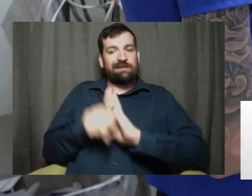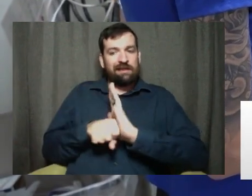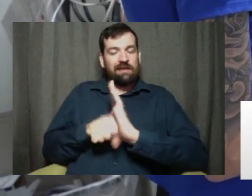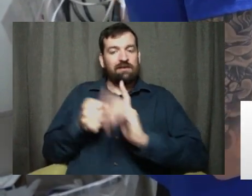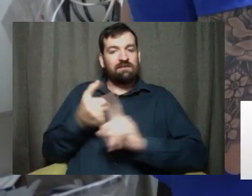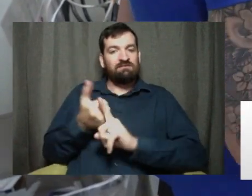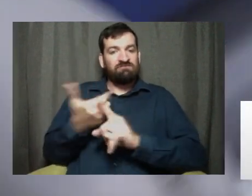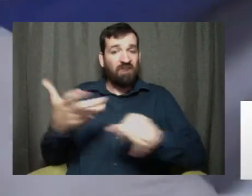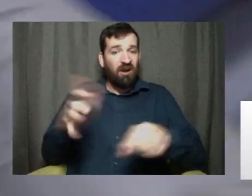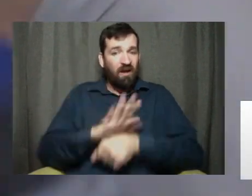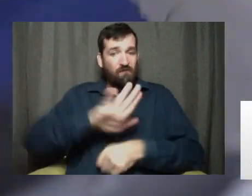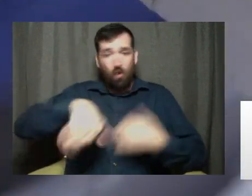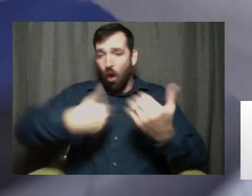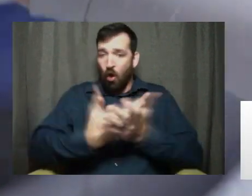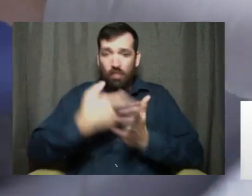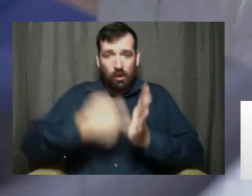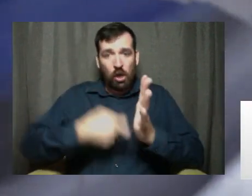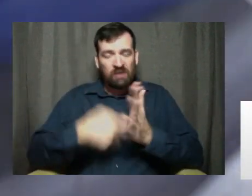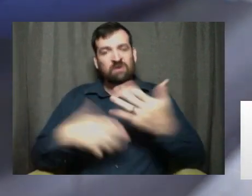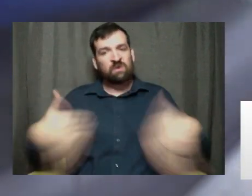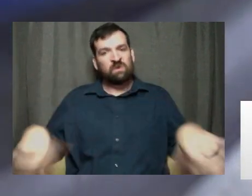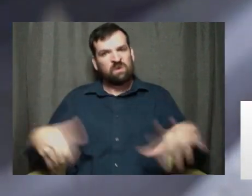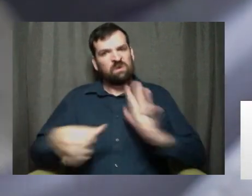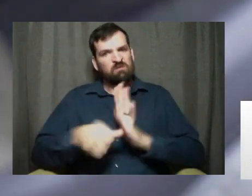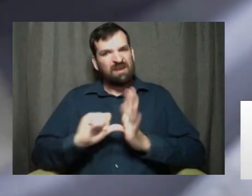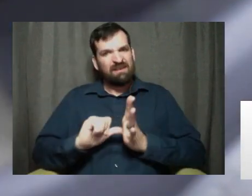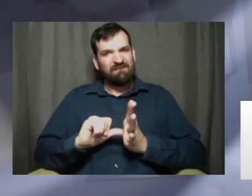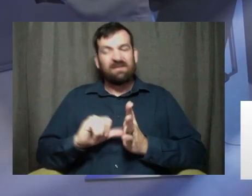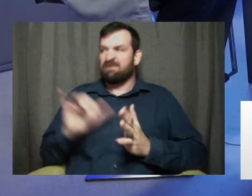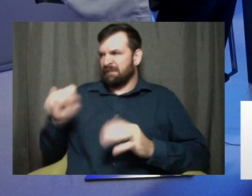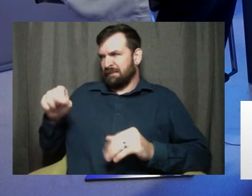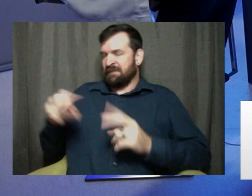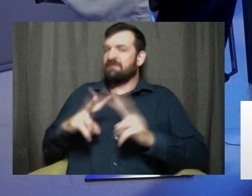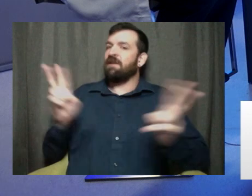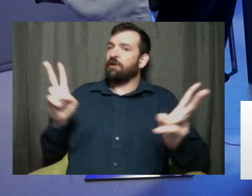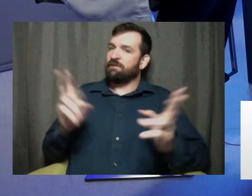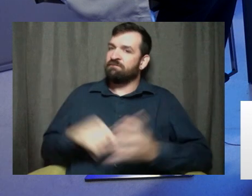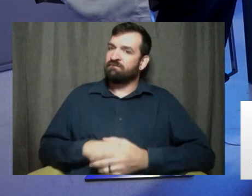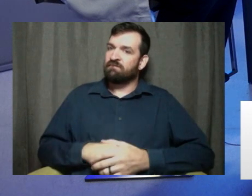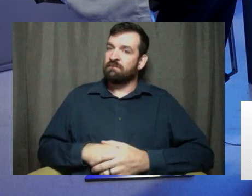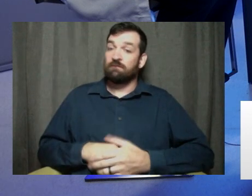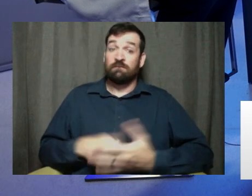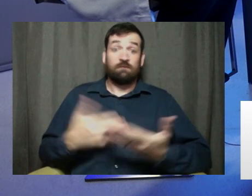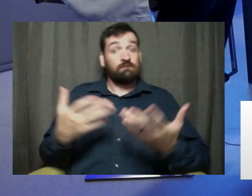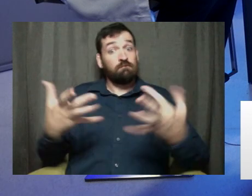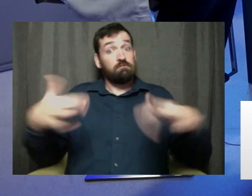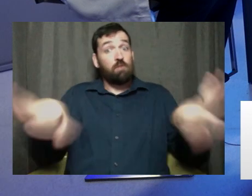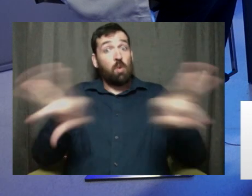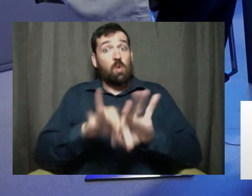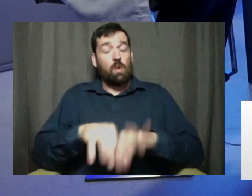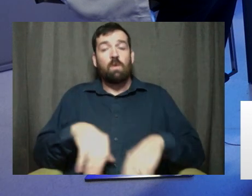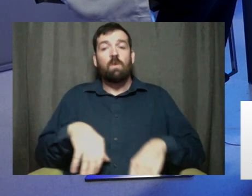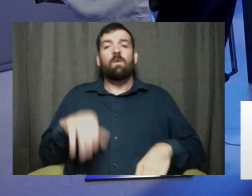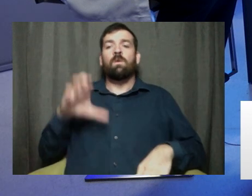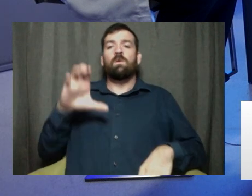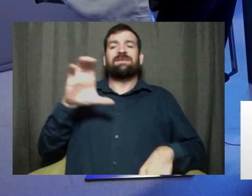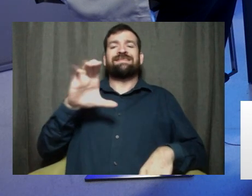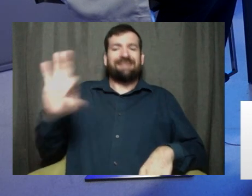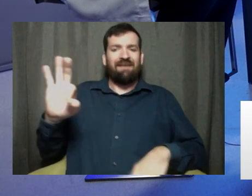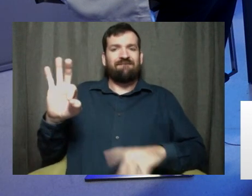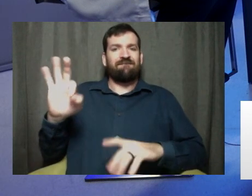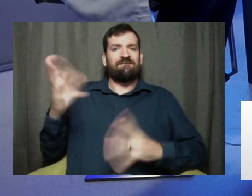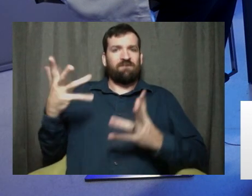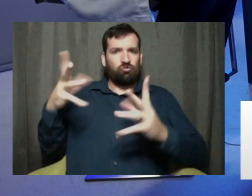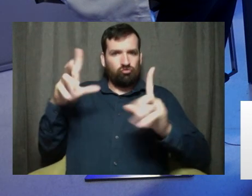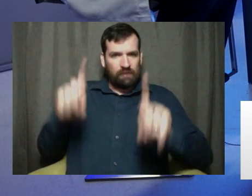all of those fees, which is a pretty impressive thing nowadays. Very impressive and very well needed. Cystic fibrosis is tested in that blood